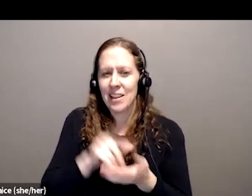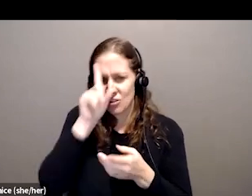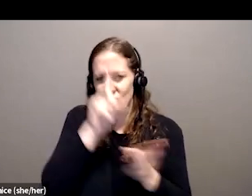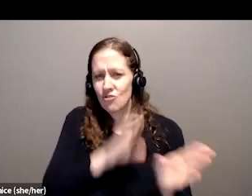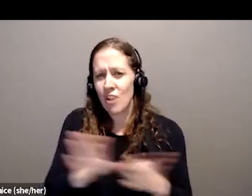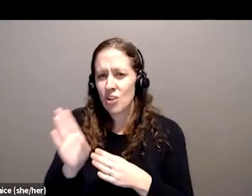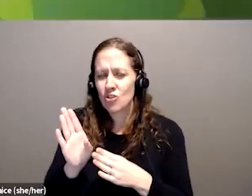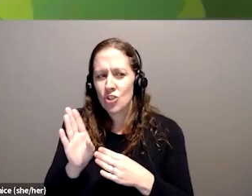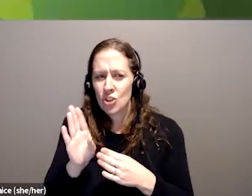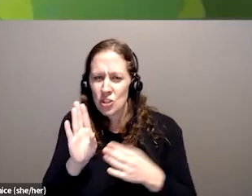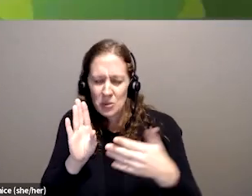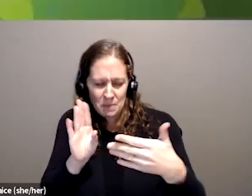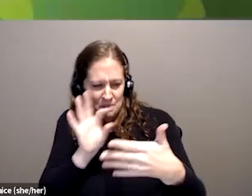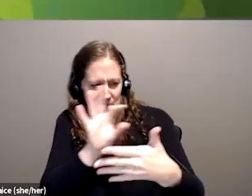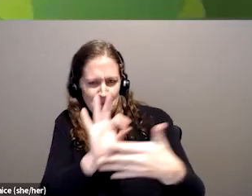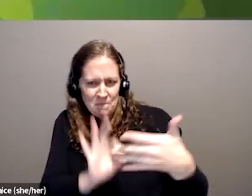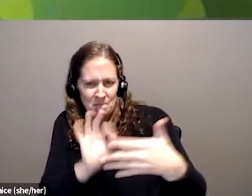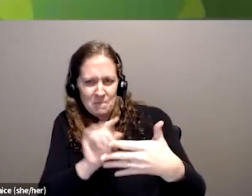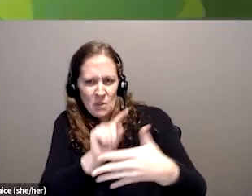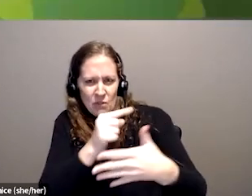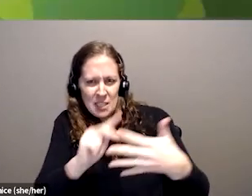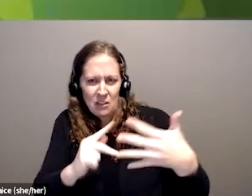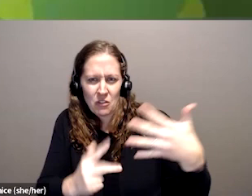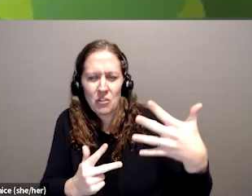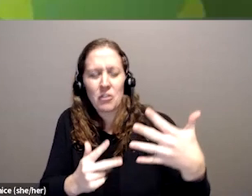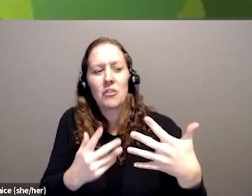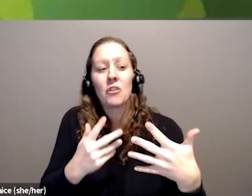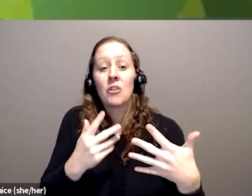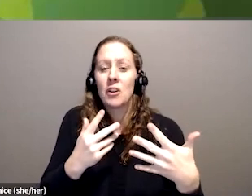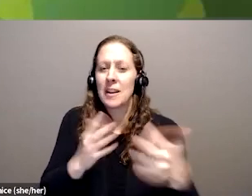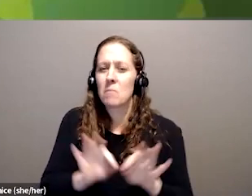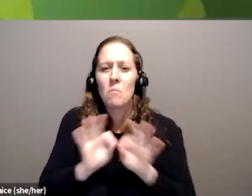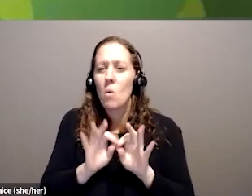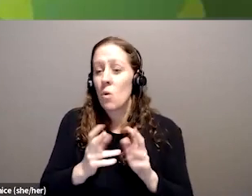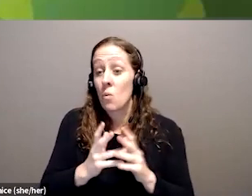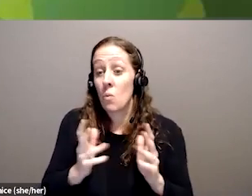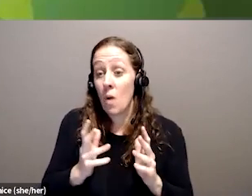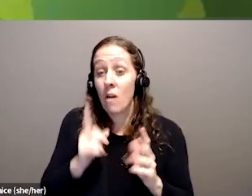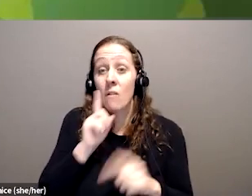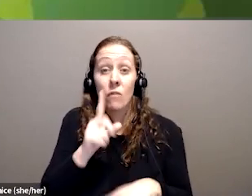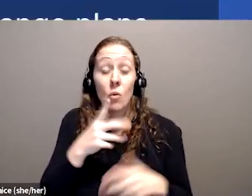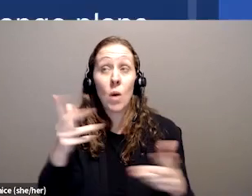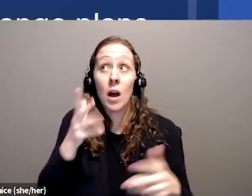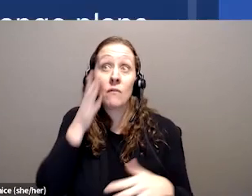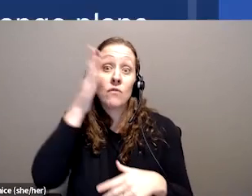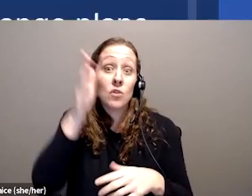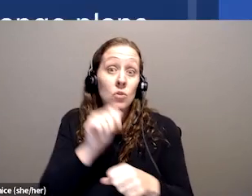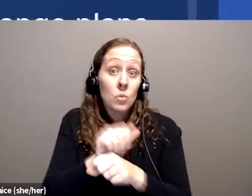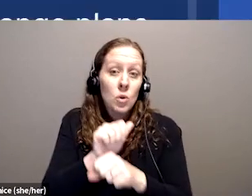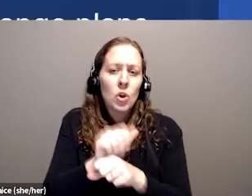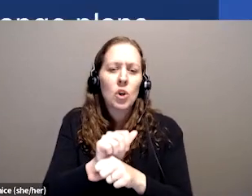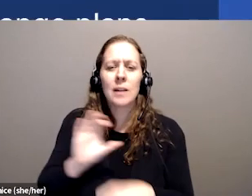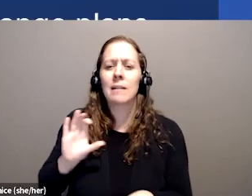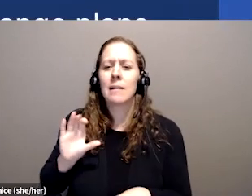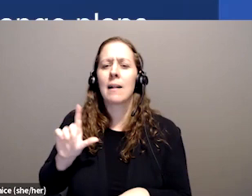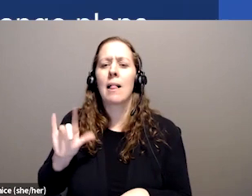that we put forward in this video in order of their importance for addressing climate change in the future of work and its impact on